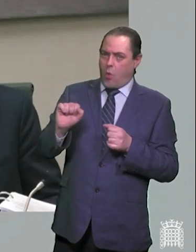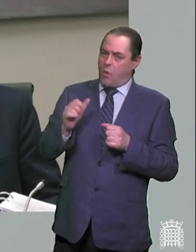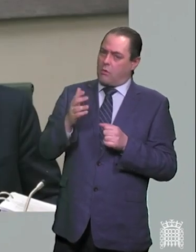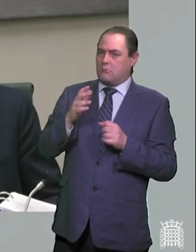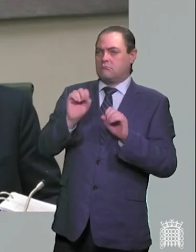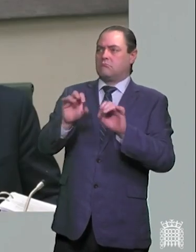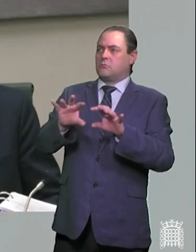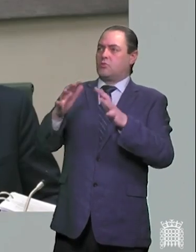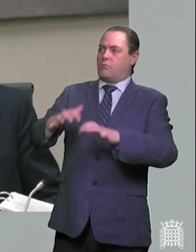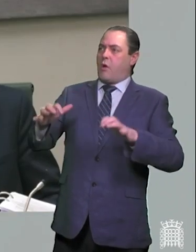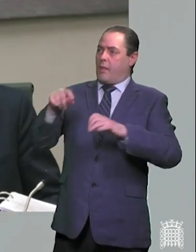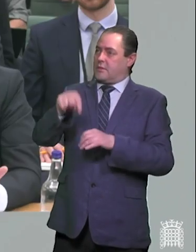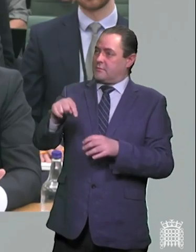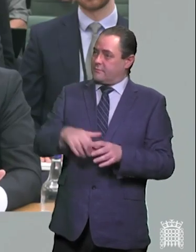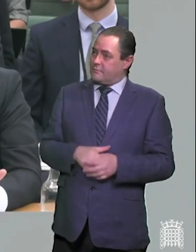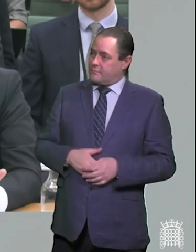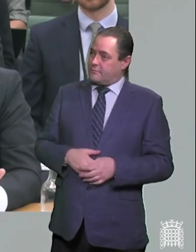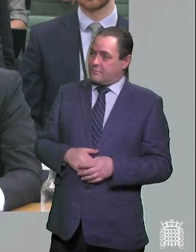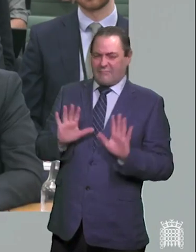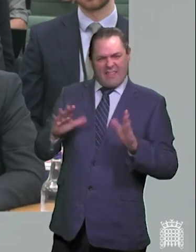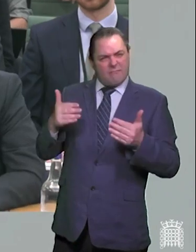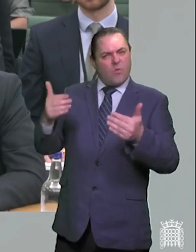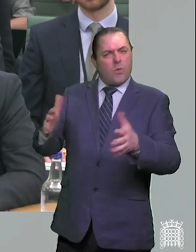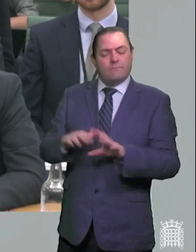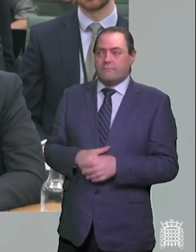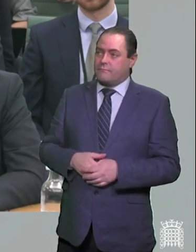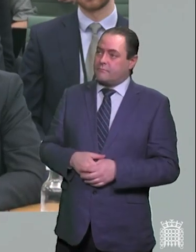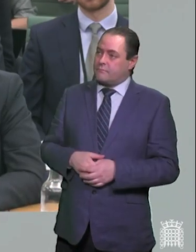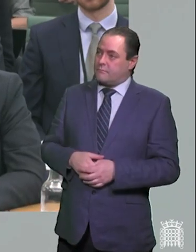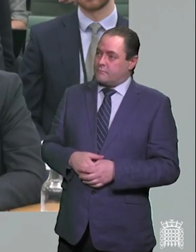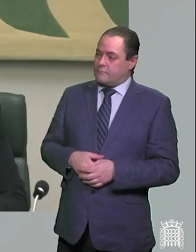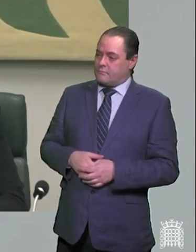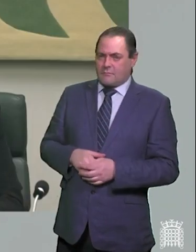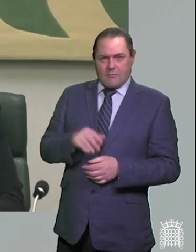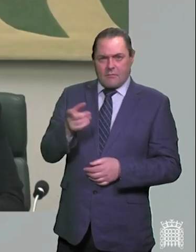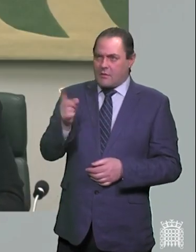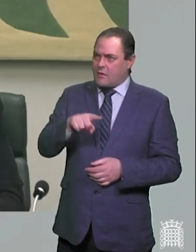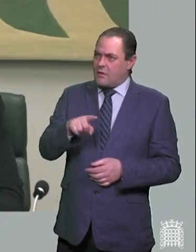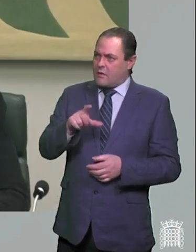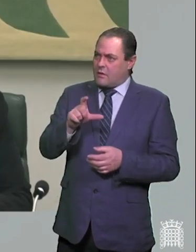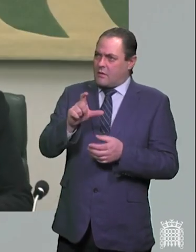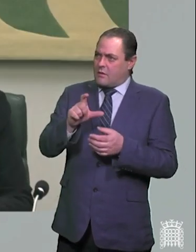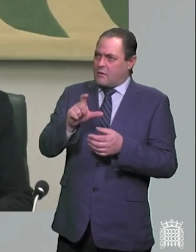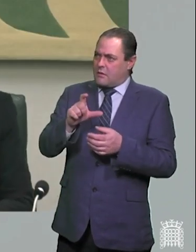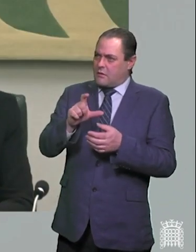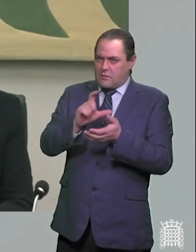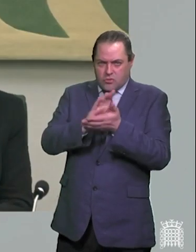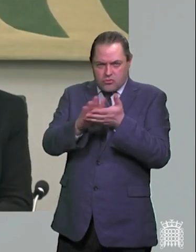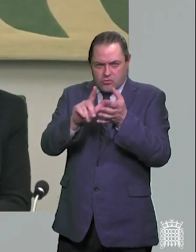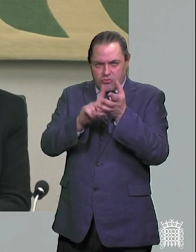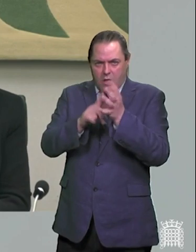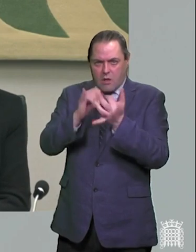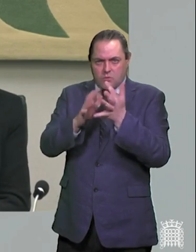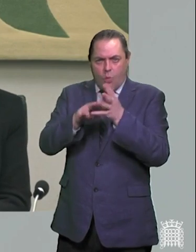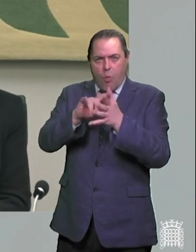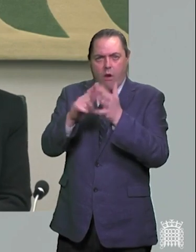were correct. But of course that was what he was... We can move on. Can we turn to Charles Walker for our